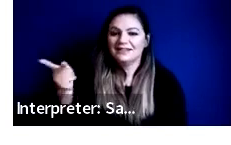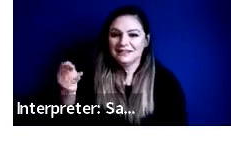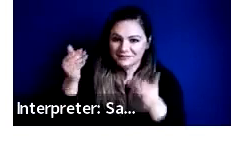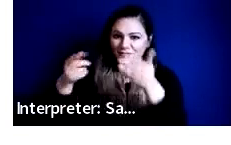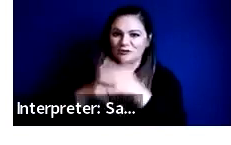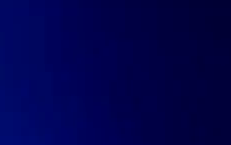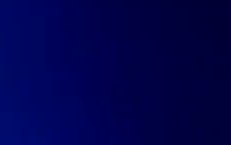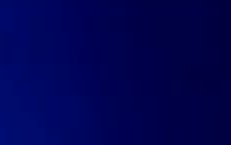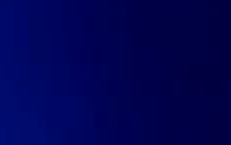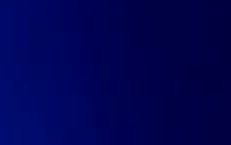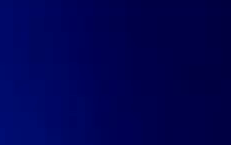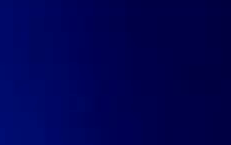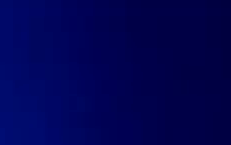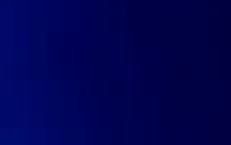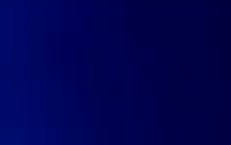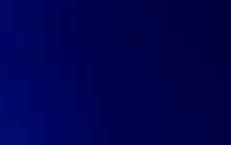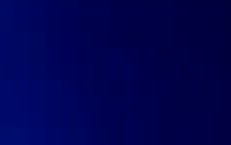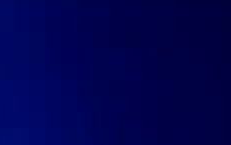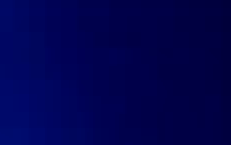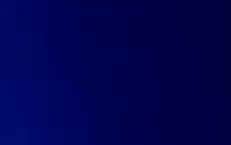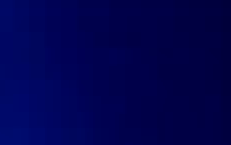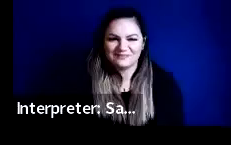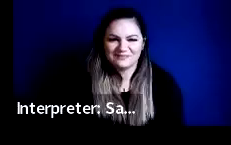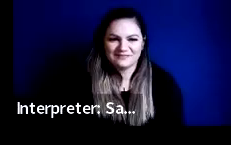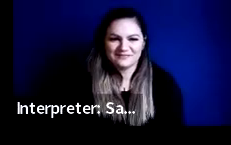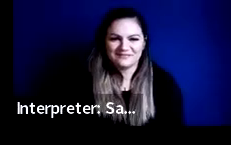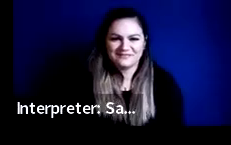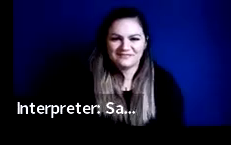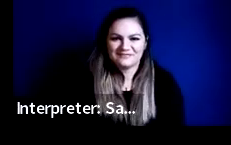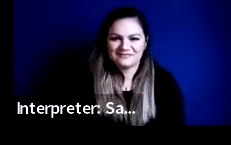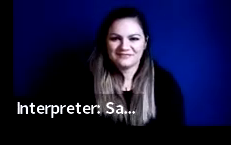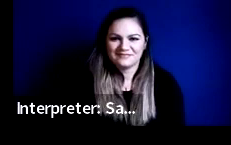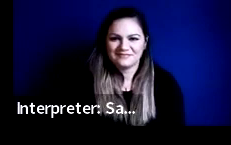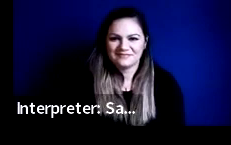forward with their presentation.